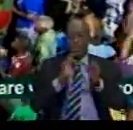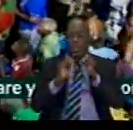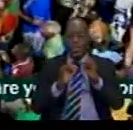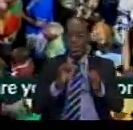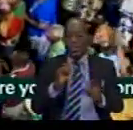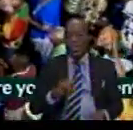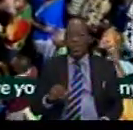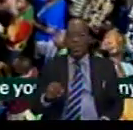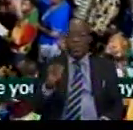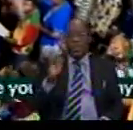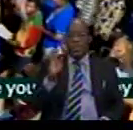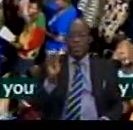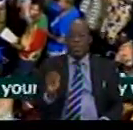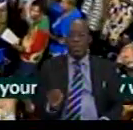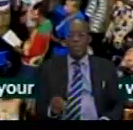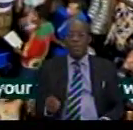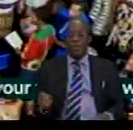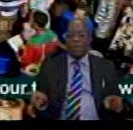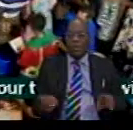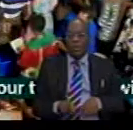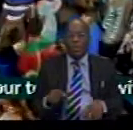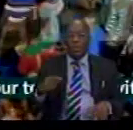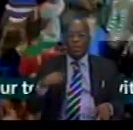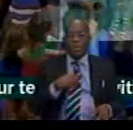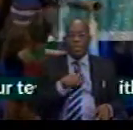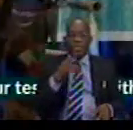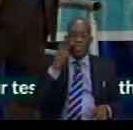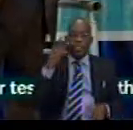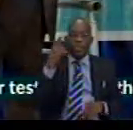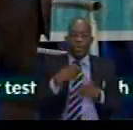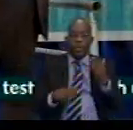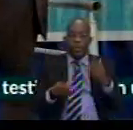So that we see what the Lord has done.